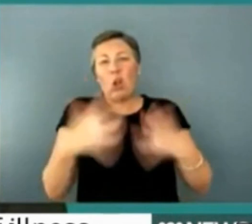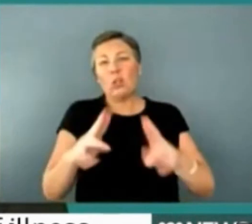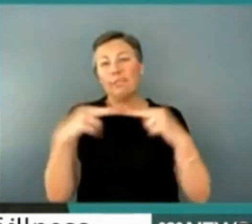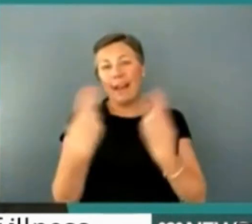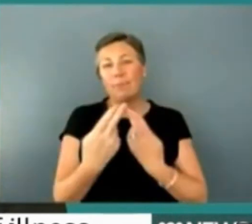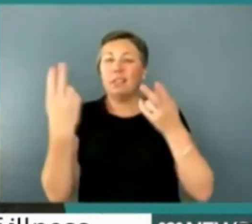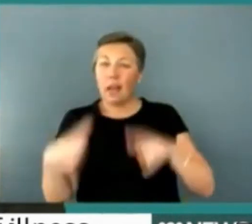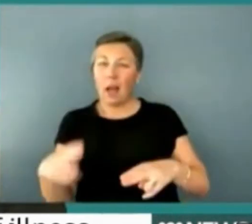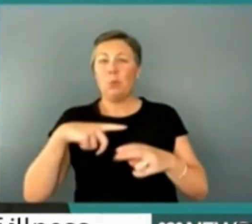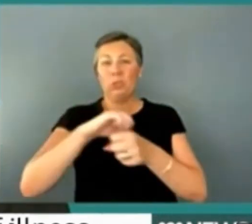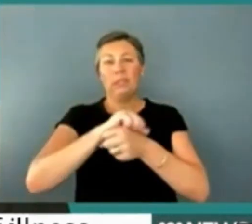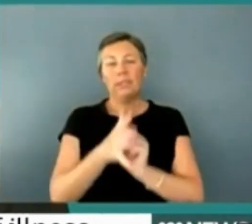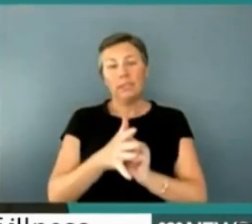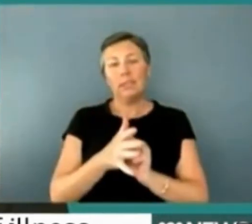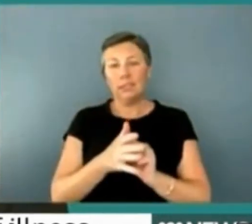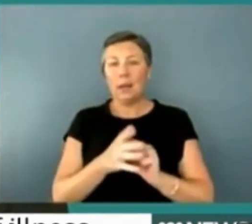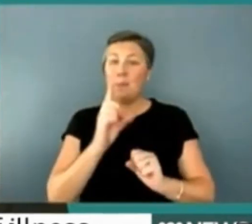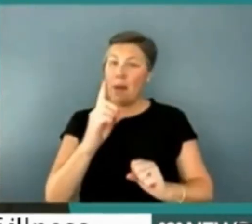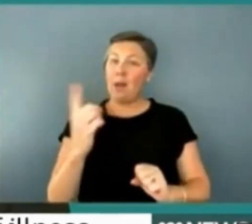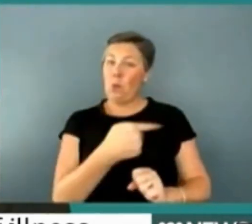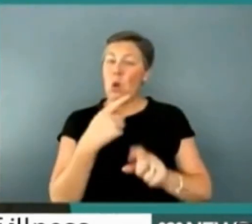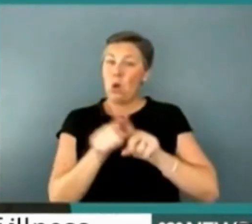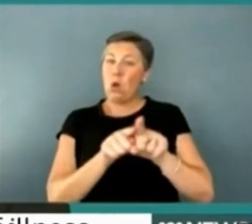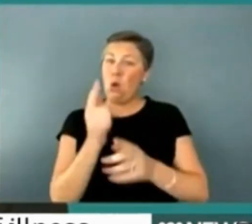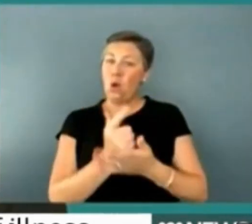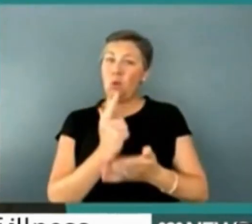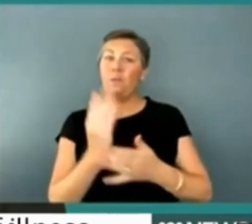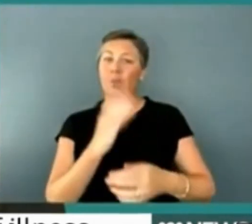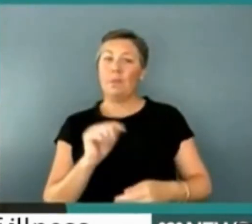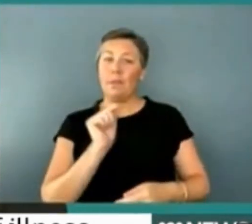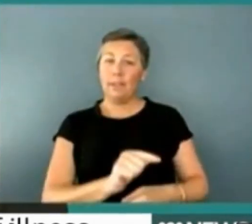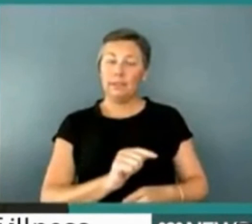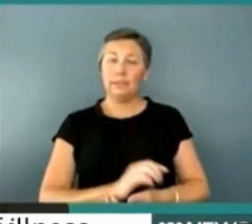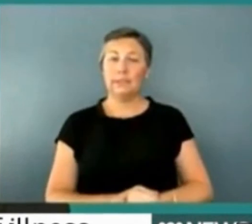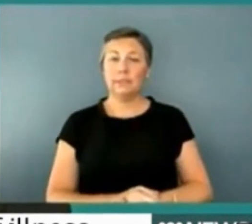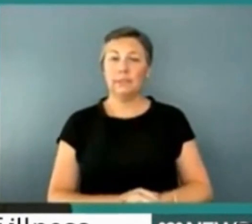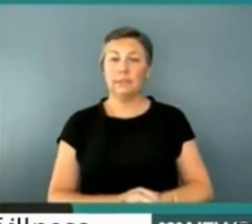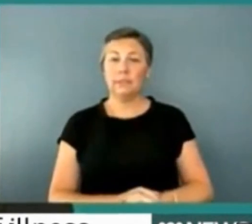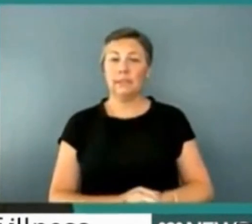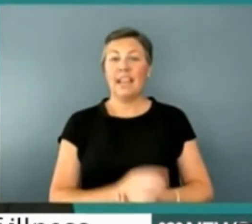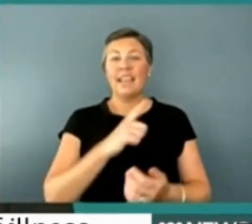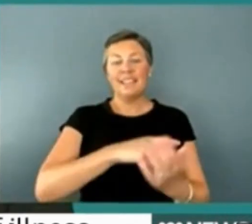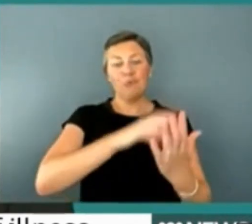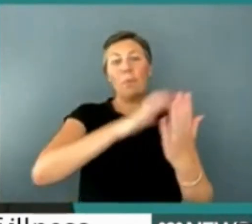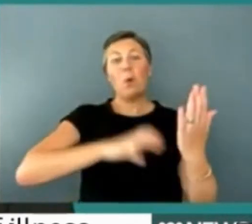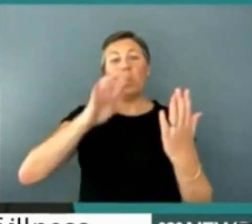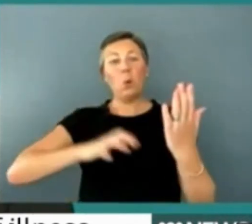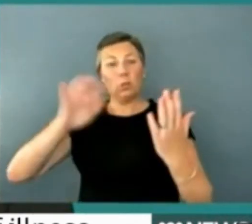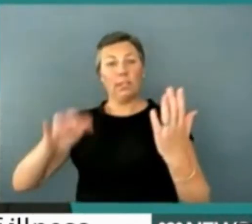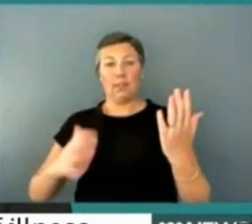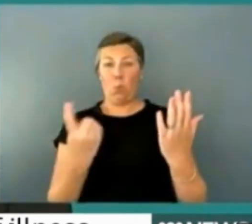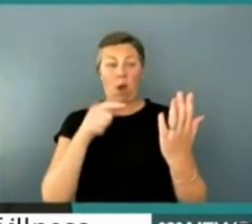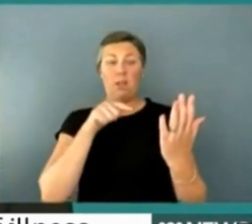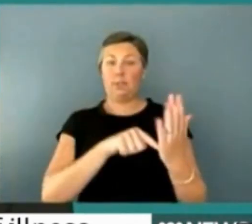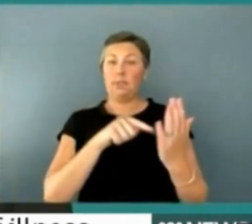and we are learning and have learned. One of the key learnings there was the setting up of the Victorian Aged Care Response